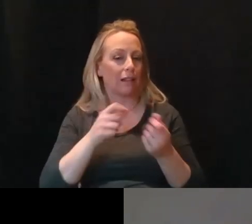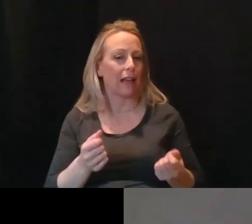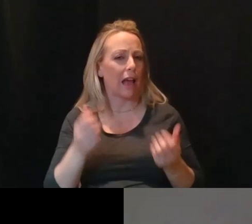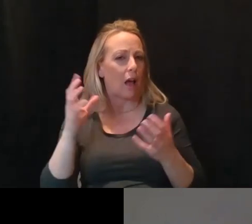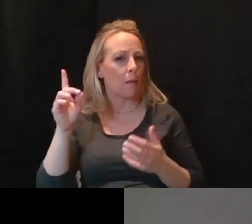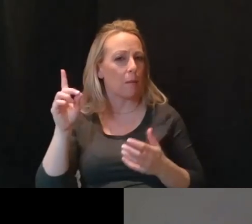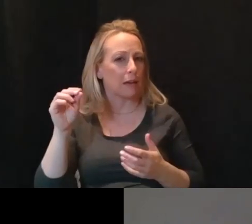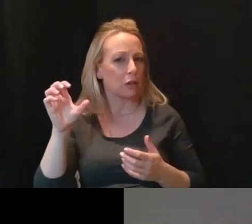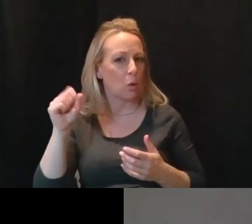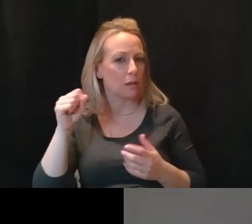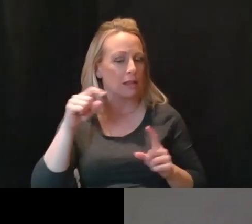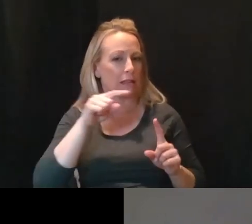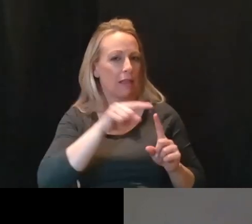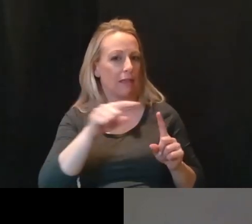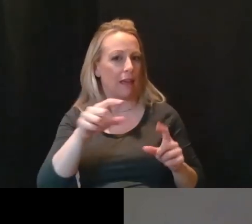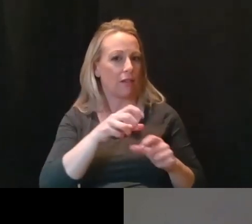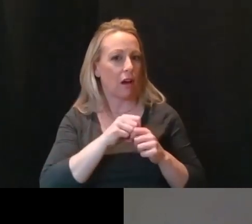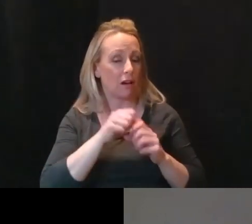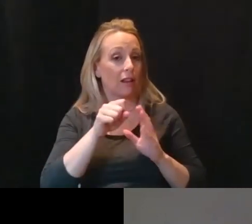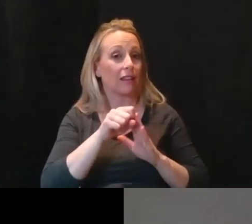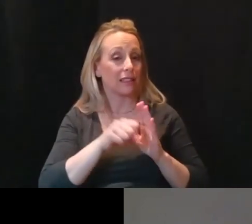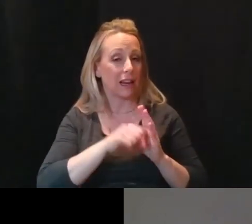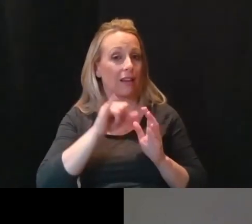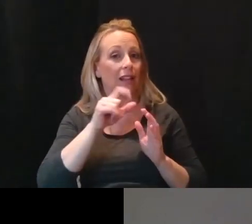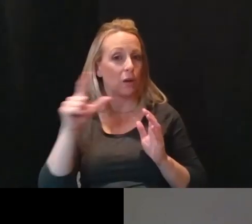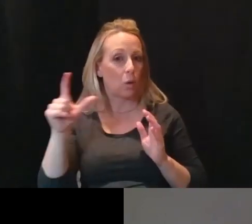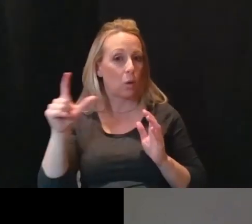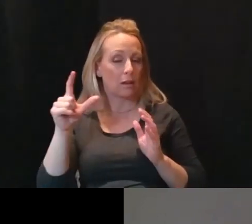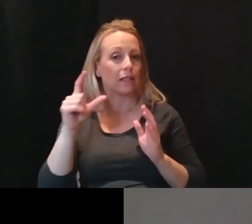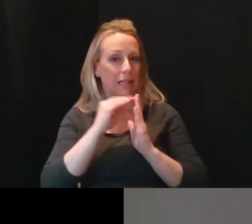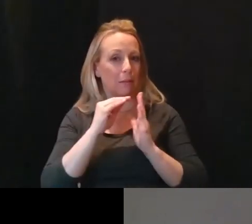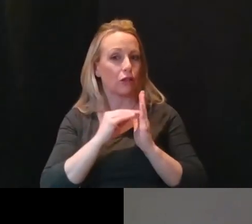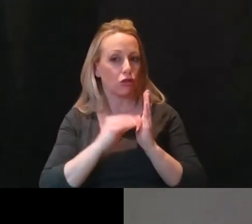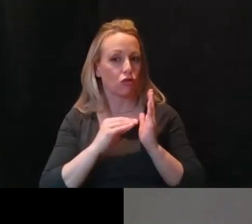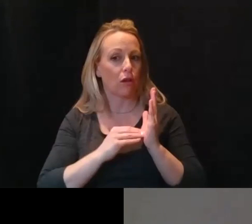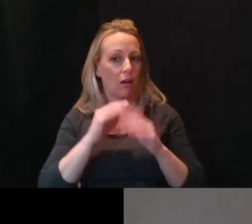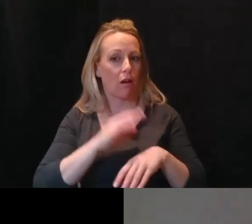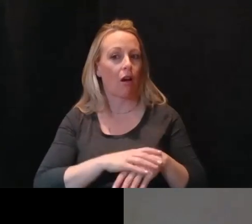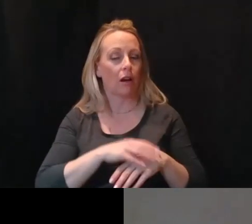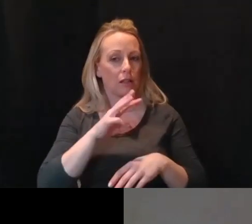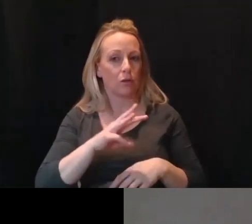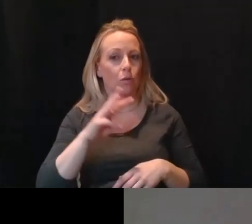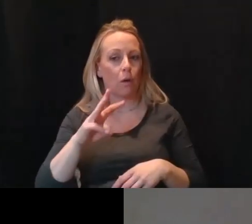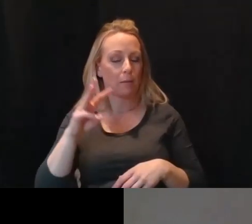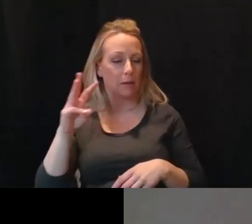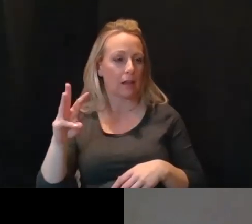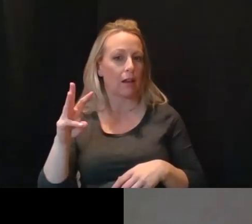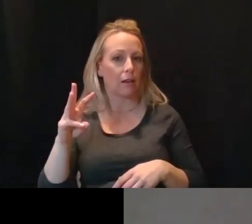have gotten. The state of Illinois is keeping track on its website at